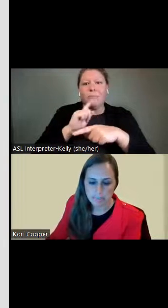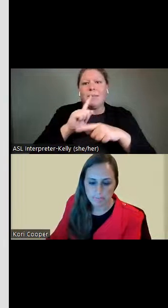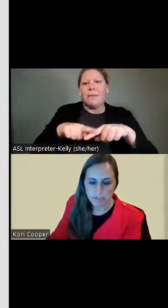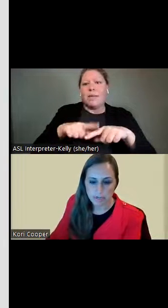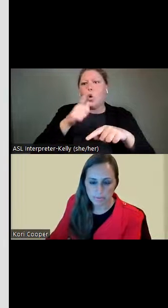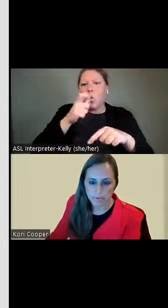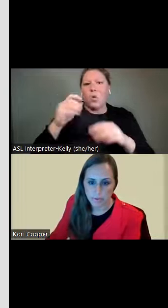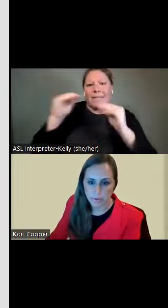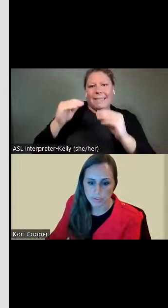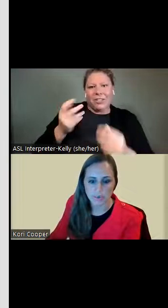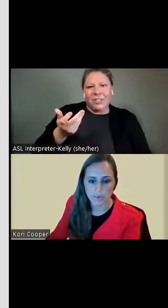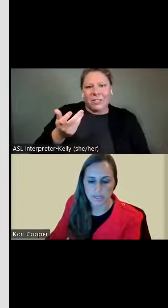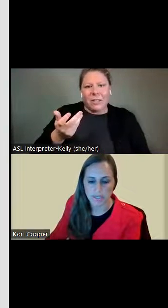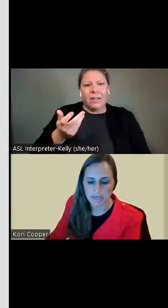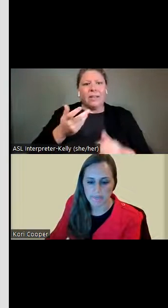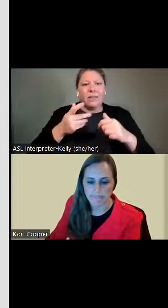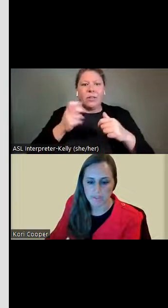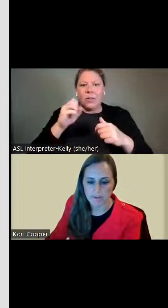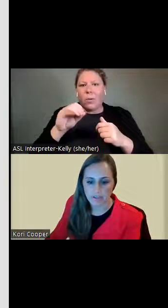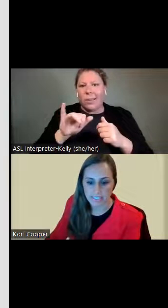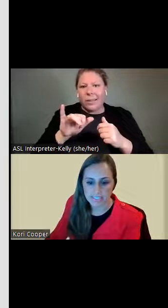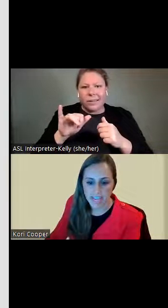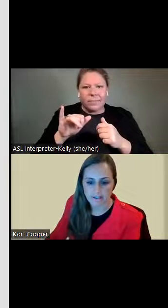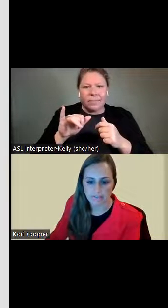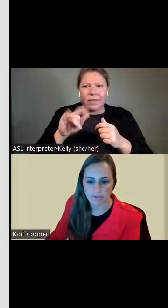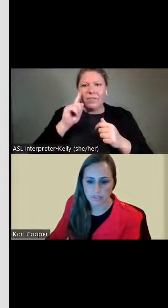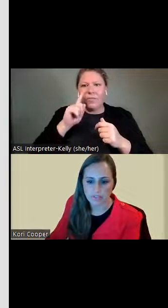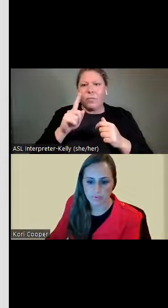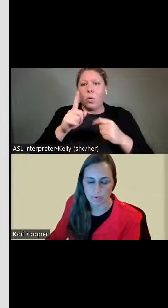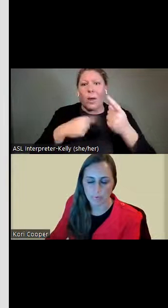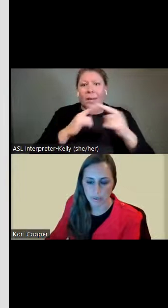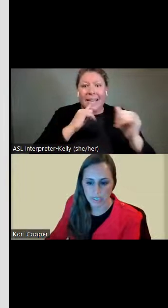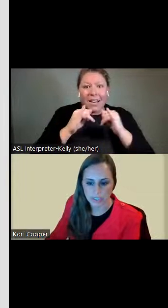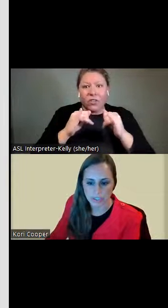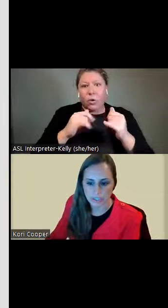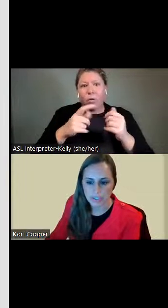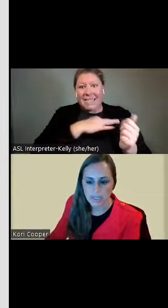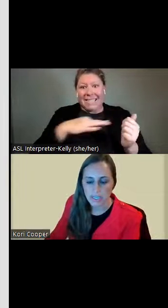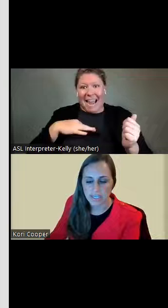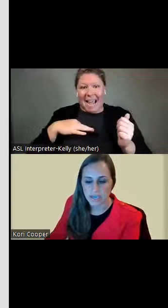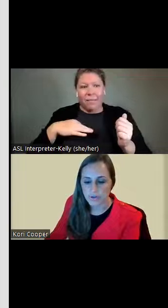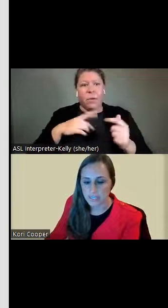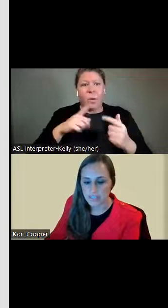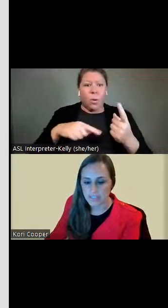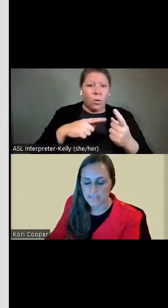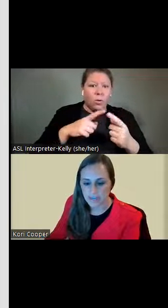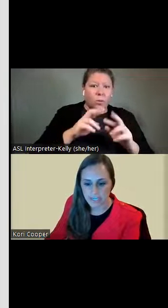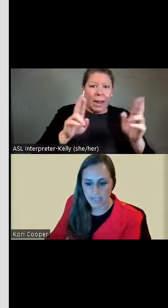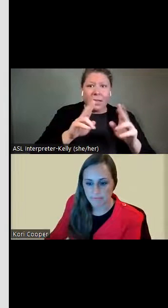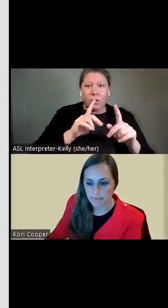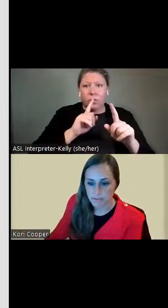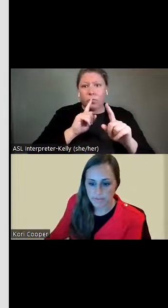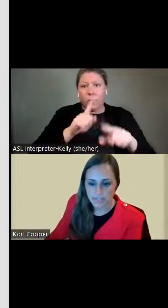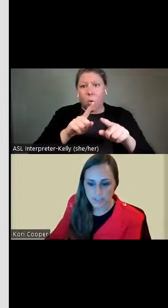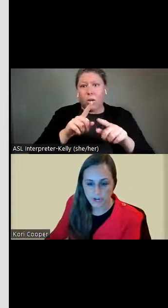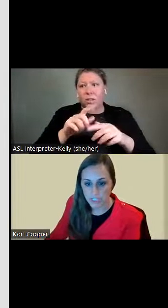for example, in our input role, so the frontline staff who is reporting a concern, training is varied